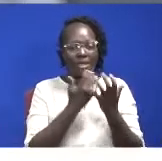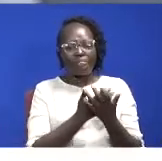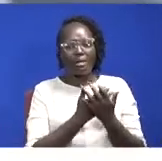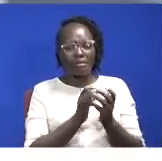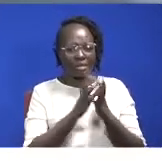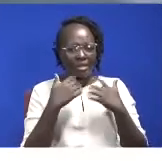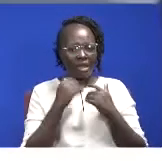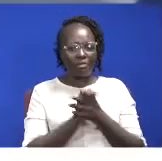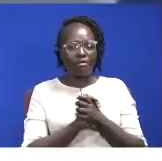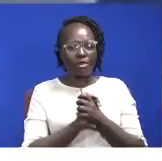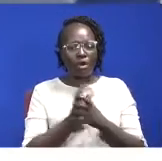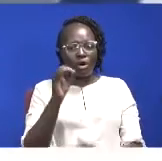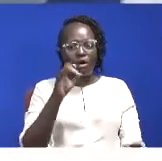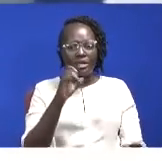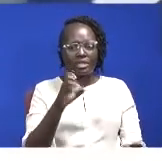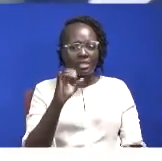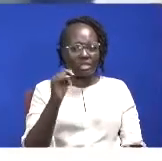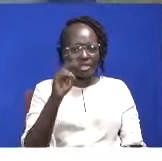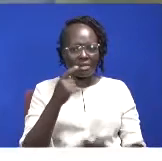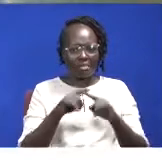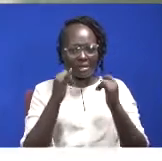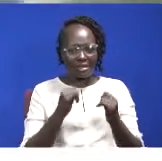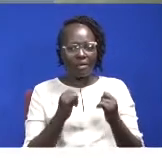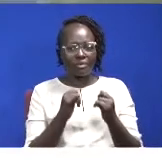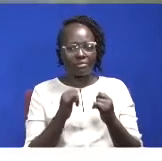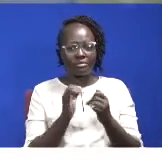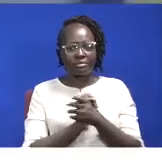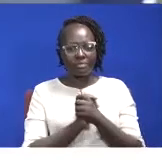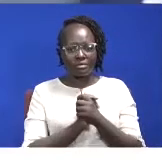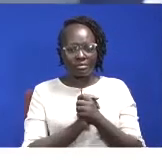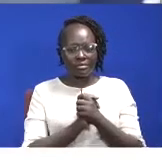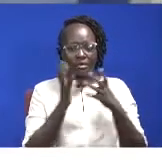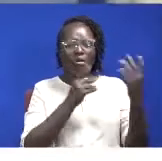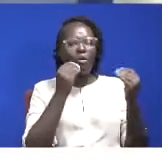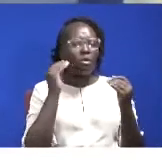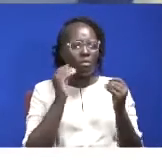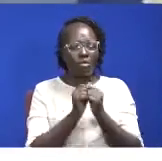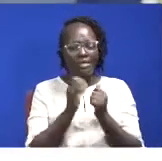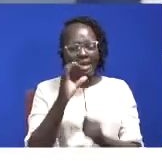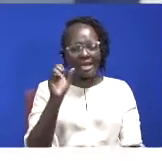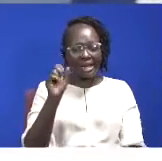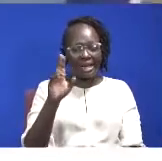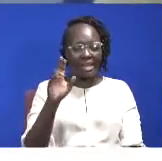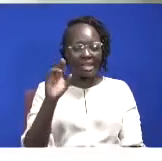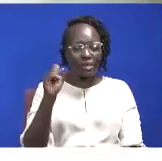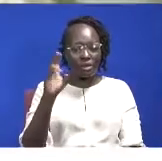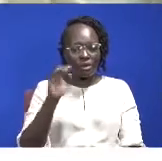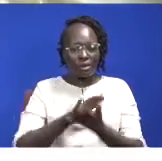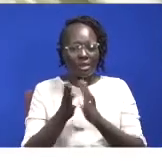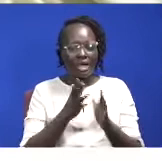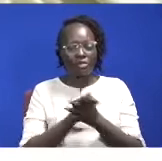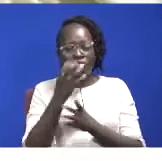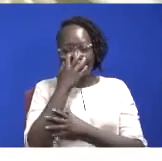having an oxygen. But now, we'll be going home with Curson without an oxygen.